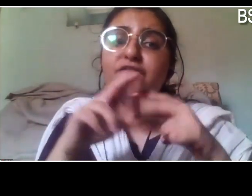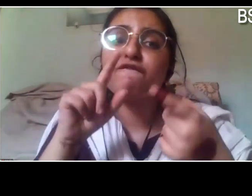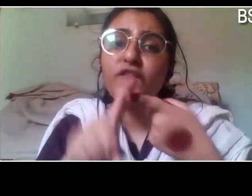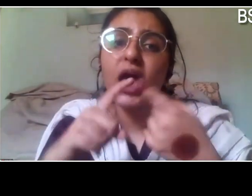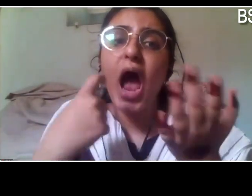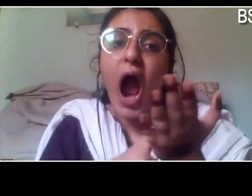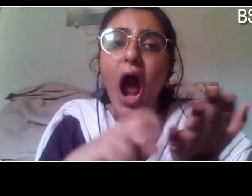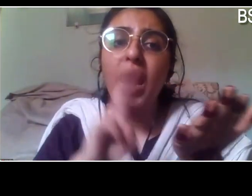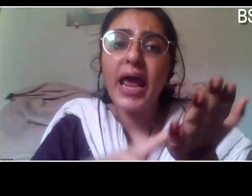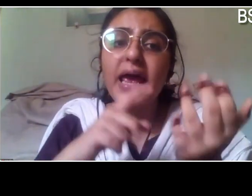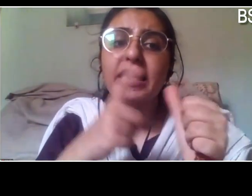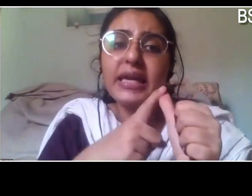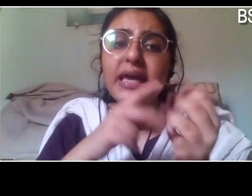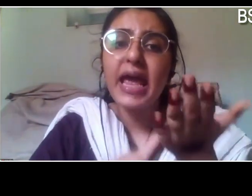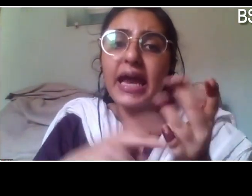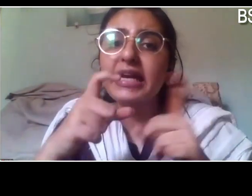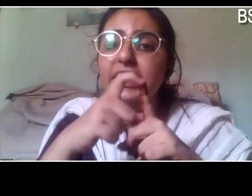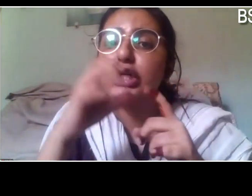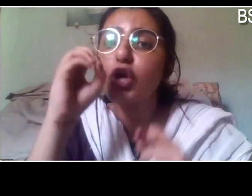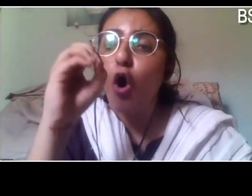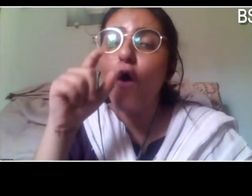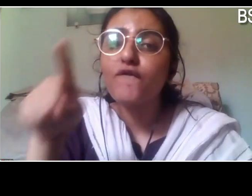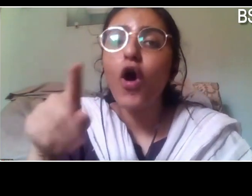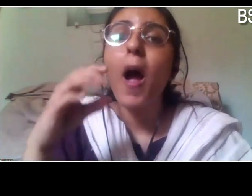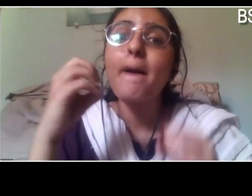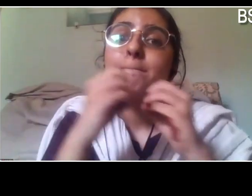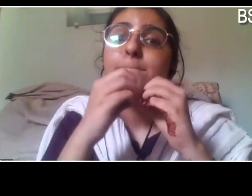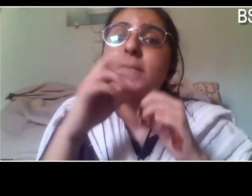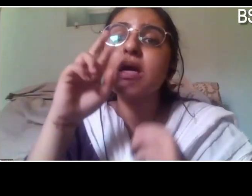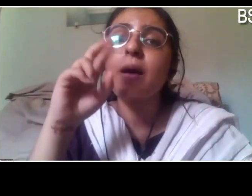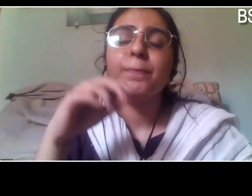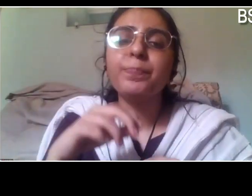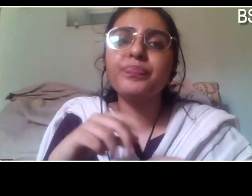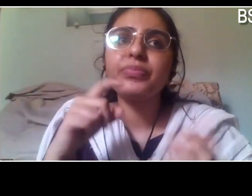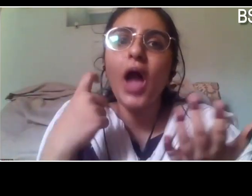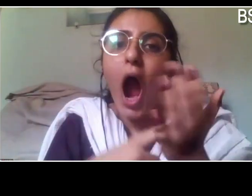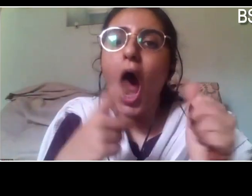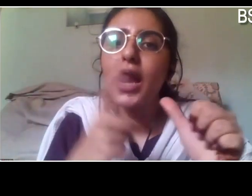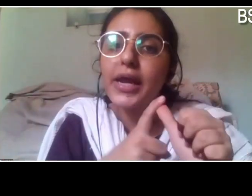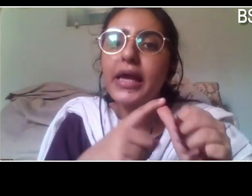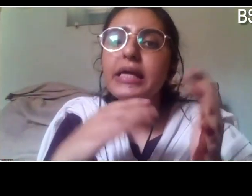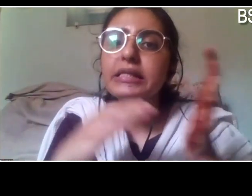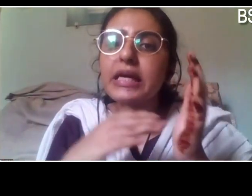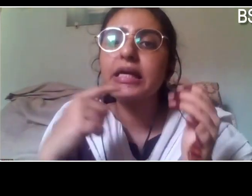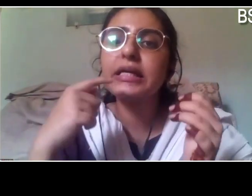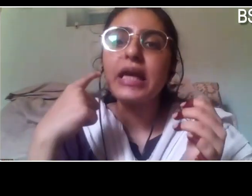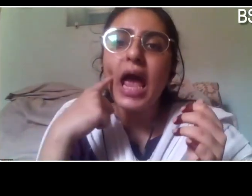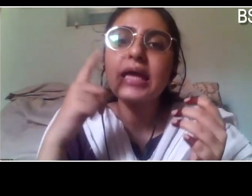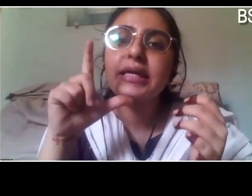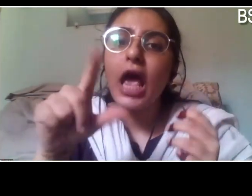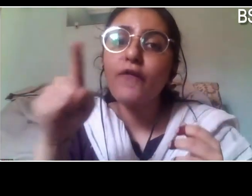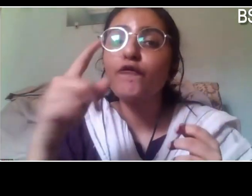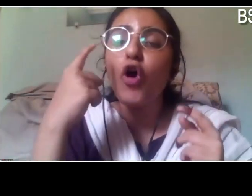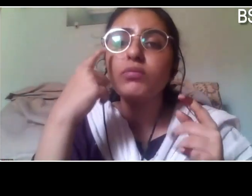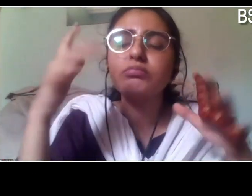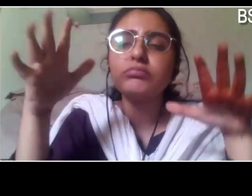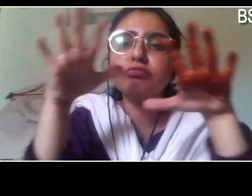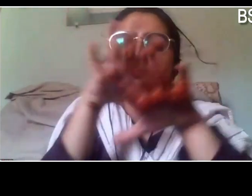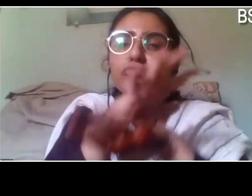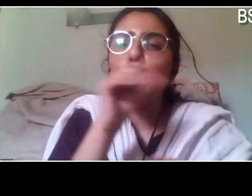Brazil. And Fernando is visually impaired. I would like to, and he's associated